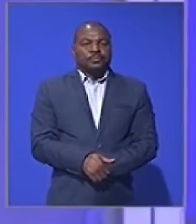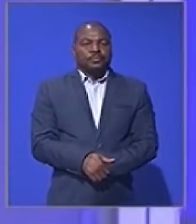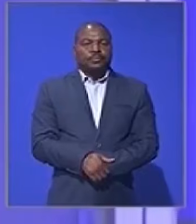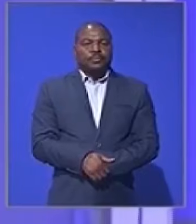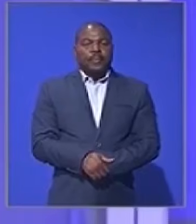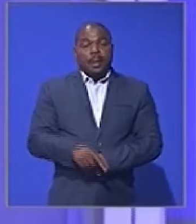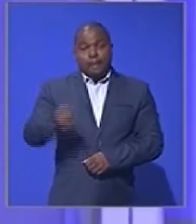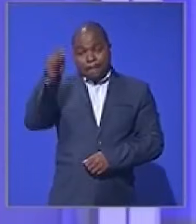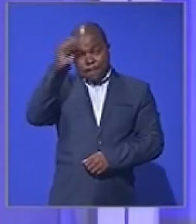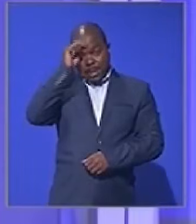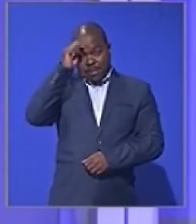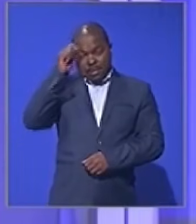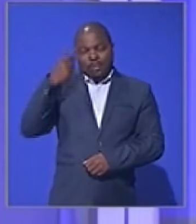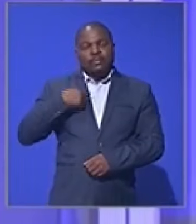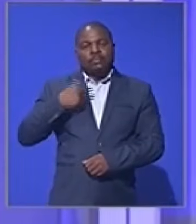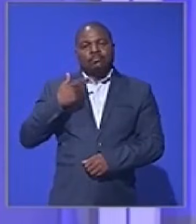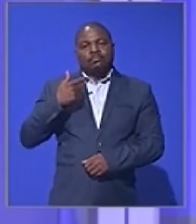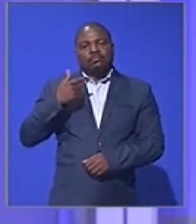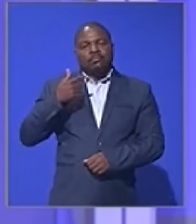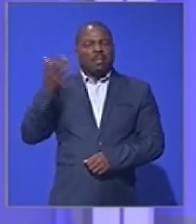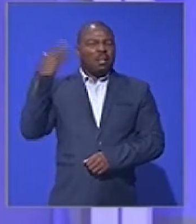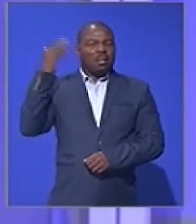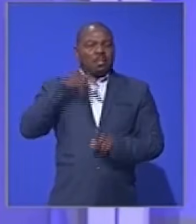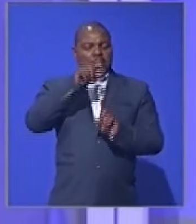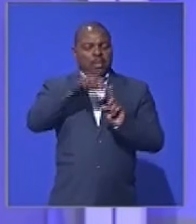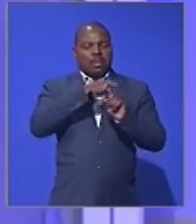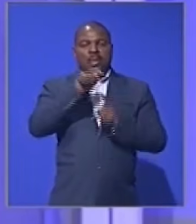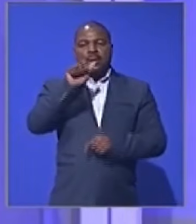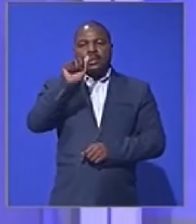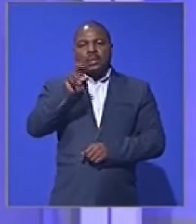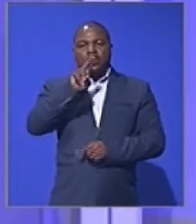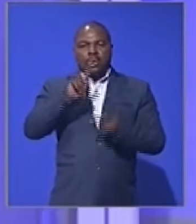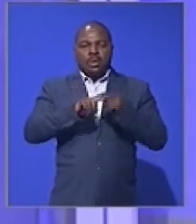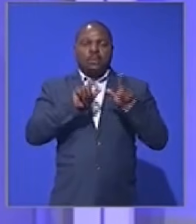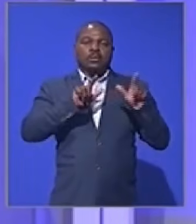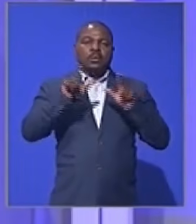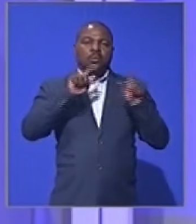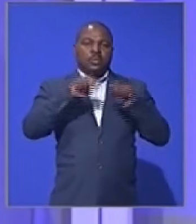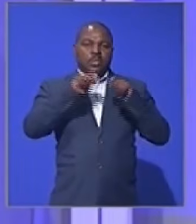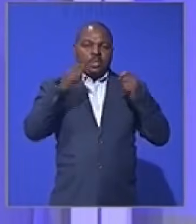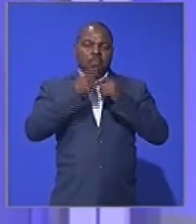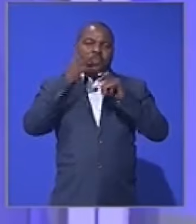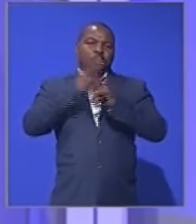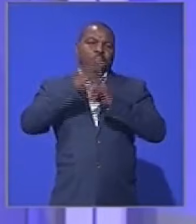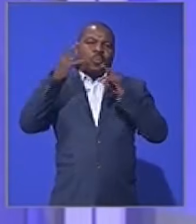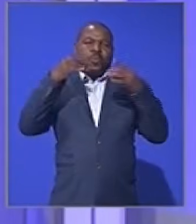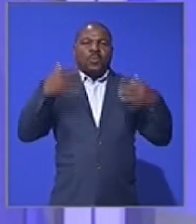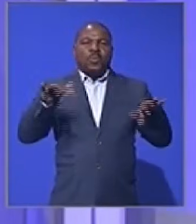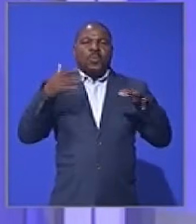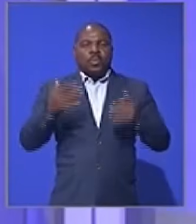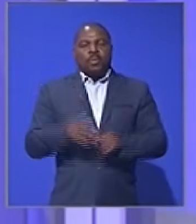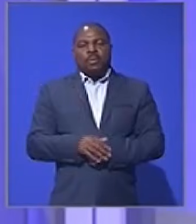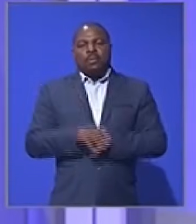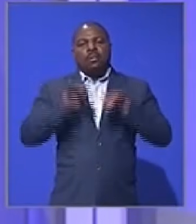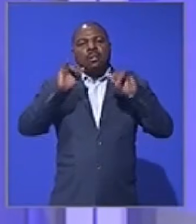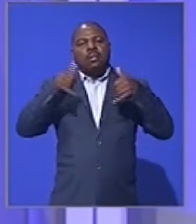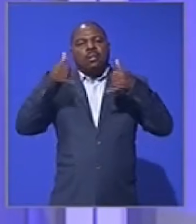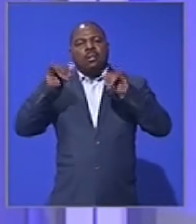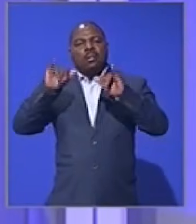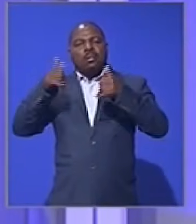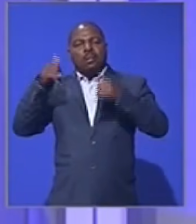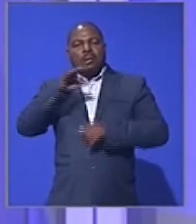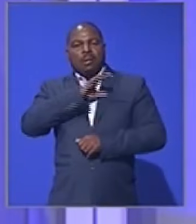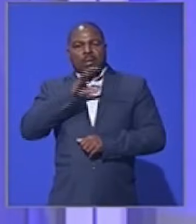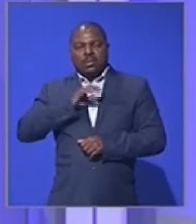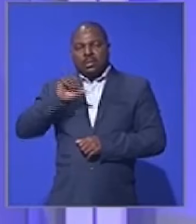Naletjana ya Bafana Percy Tau le sehlopha sa Mamelodi Sundowns ibile bafenyi ba bagolo moletlong wa difoka tša Council